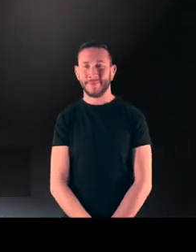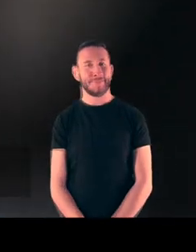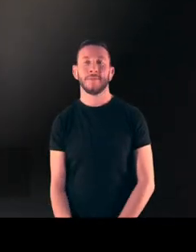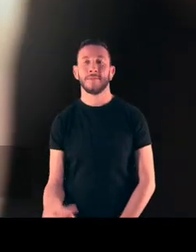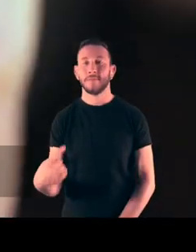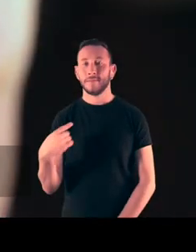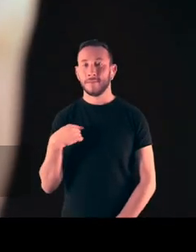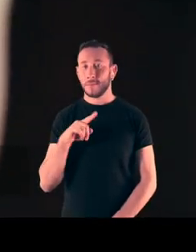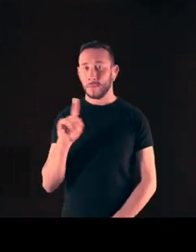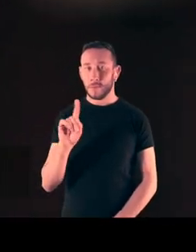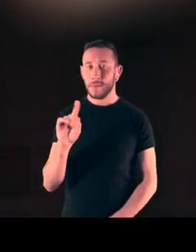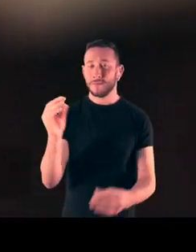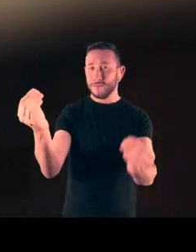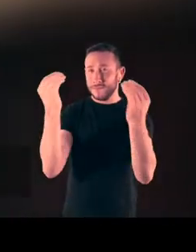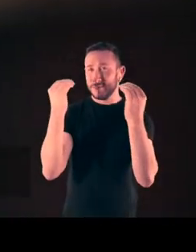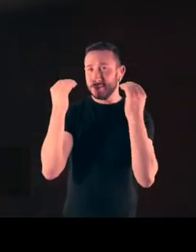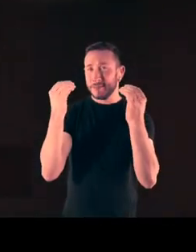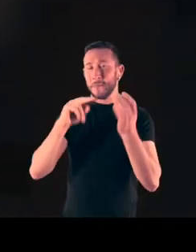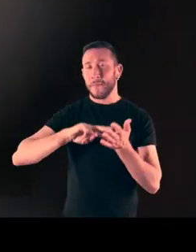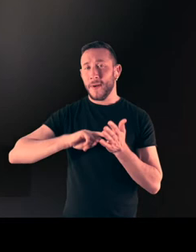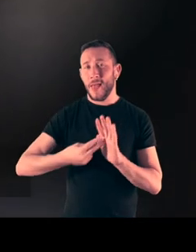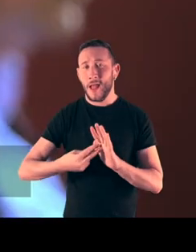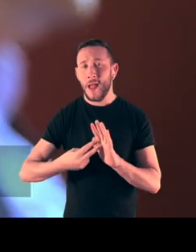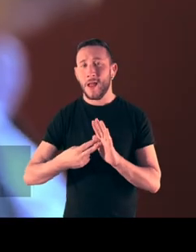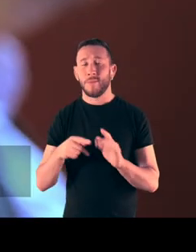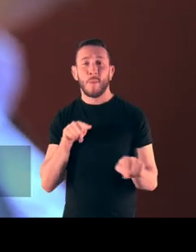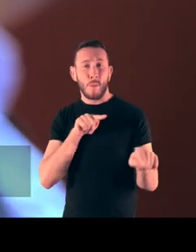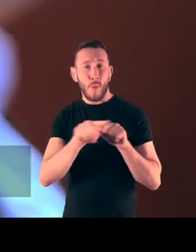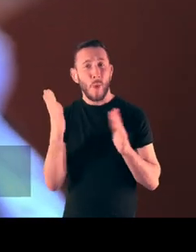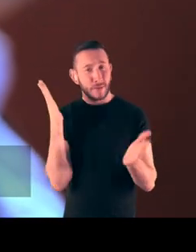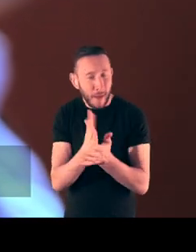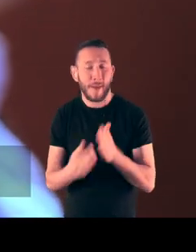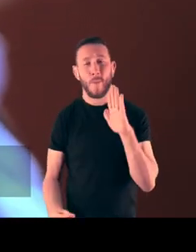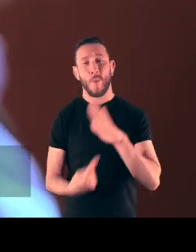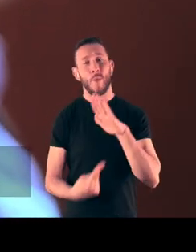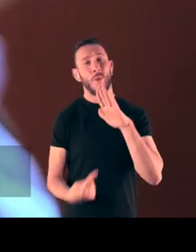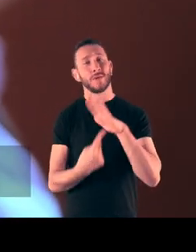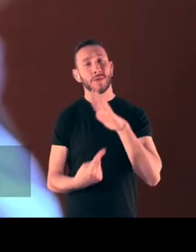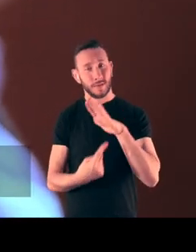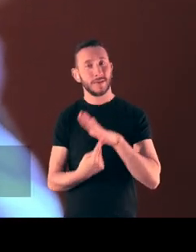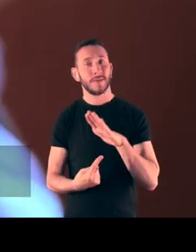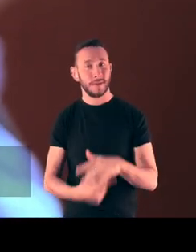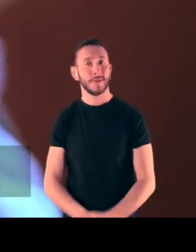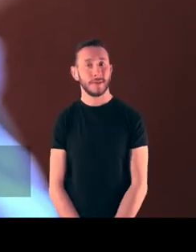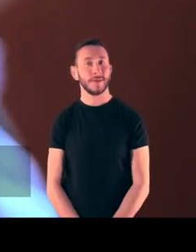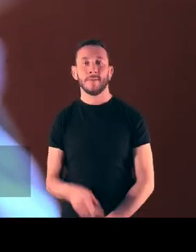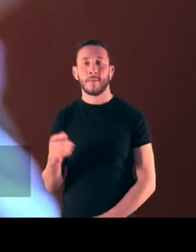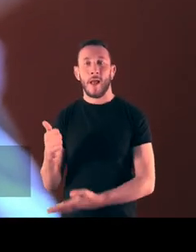help instruct with long cane was one of the most important,